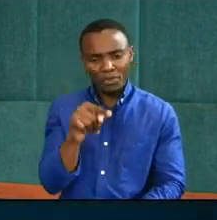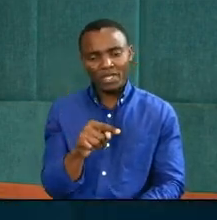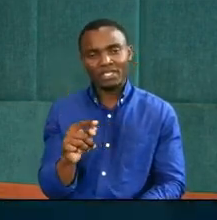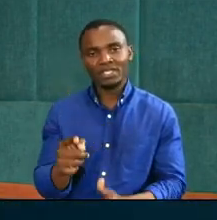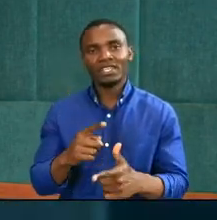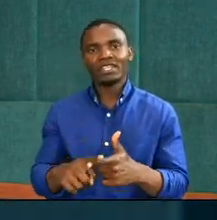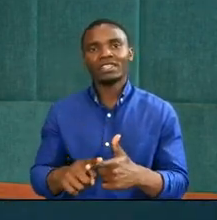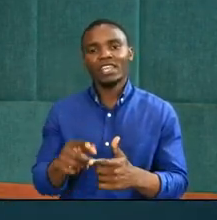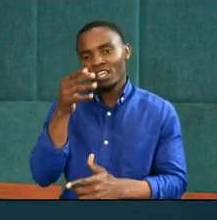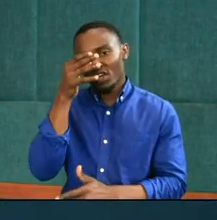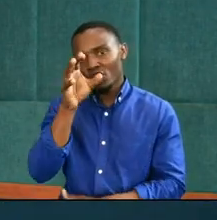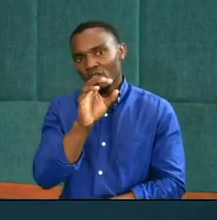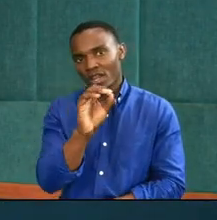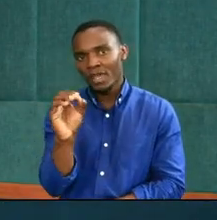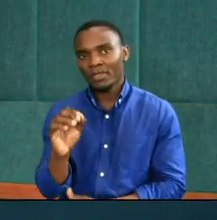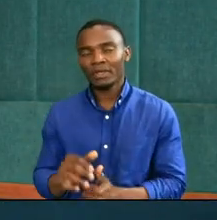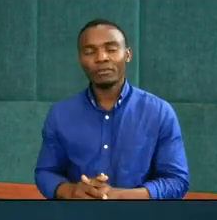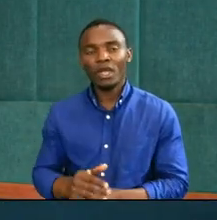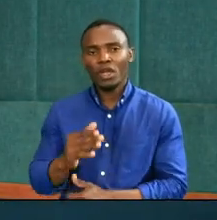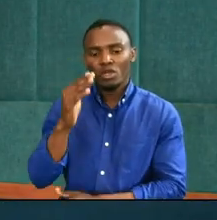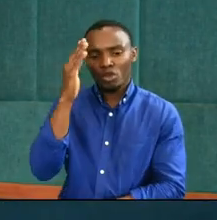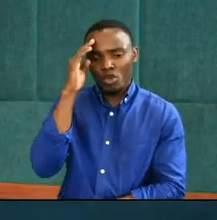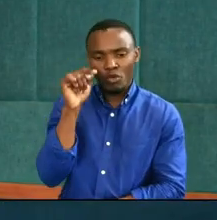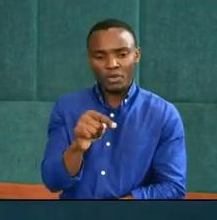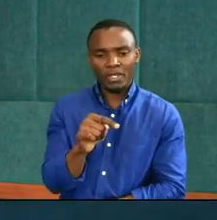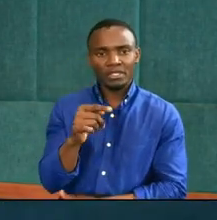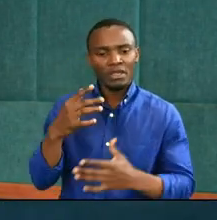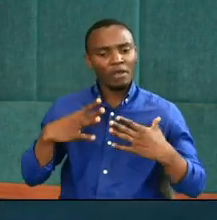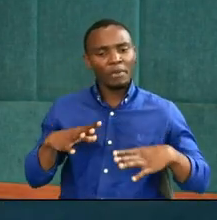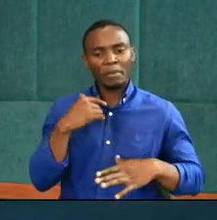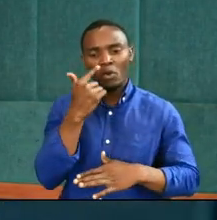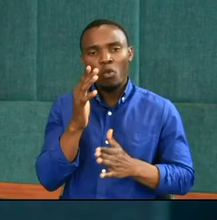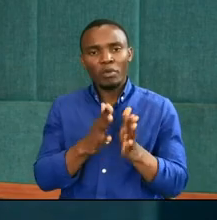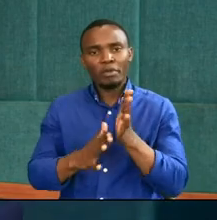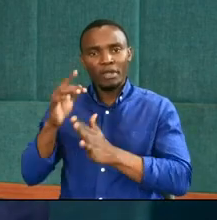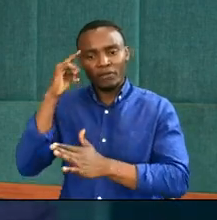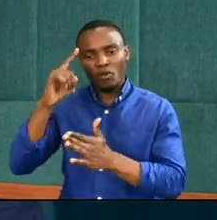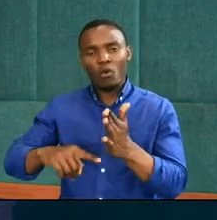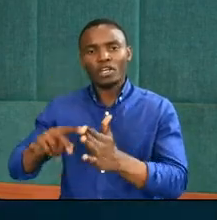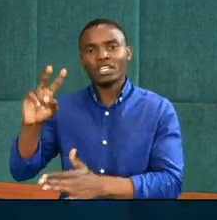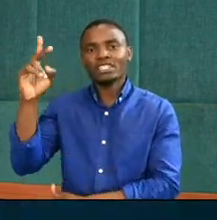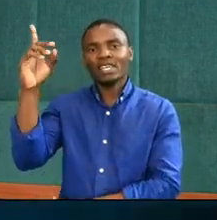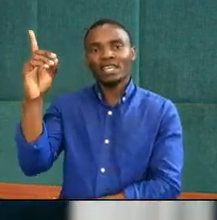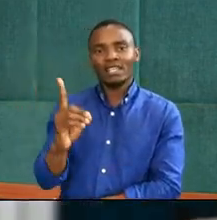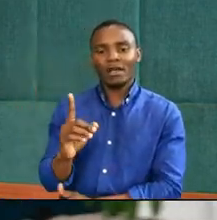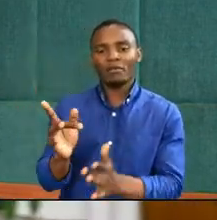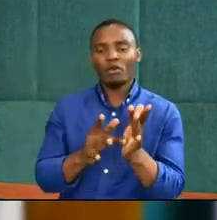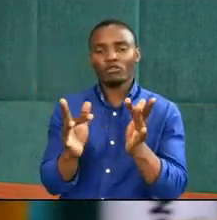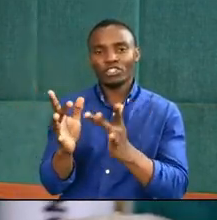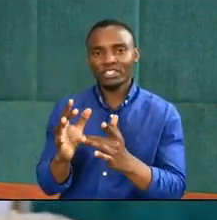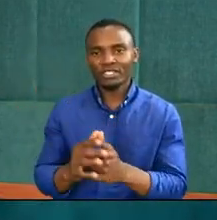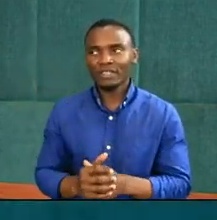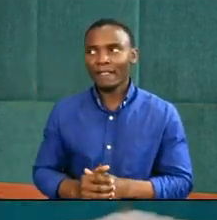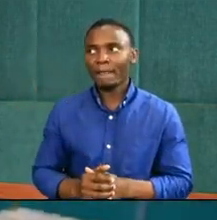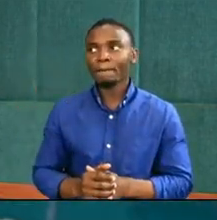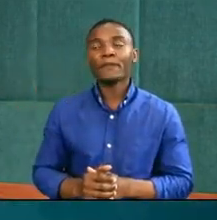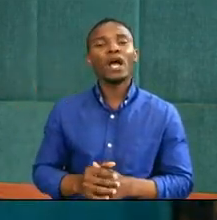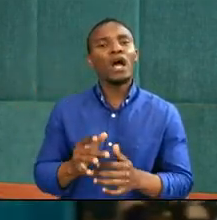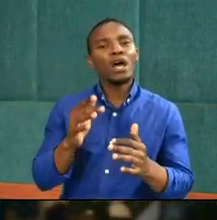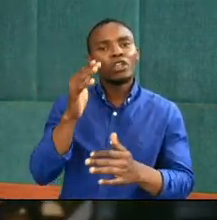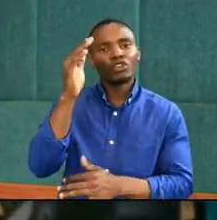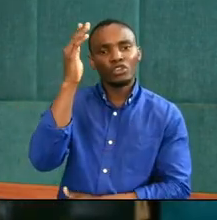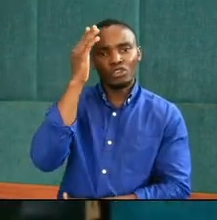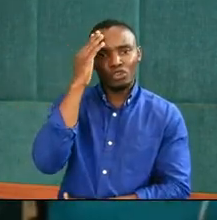it. Know this. Those of you who are preparing for the second coming of Christ. Know what, Jesus? Answer. Well, know that if